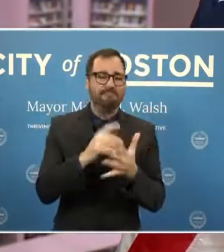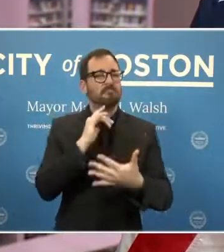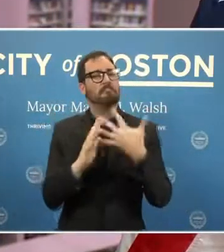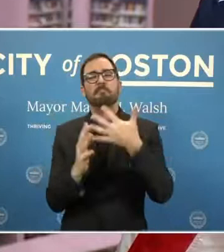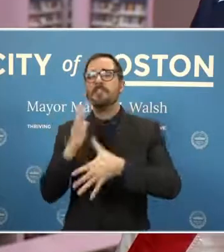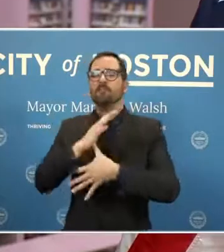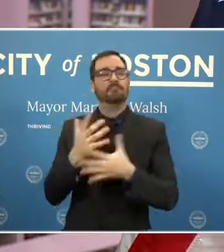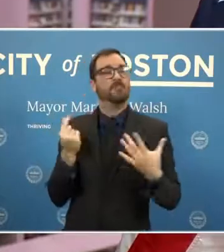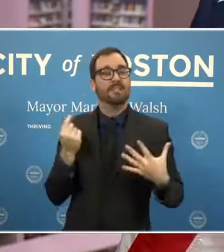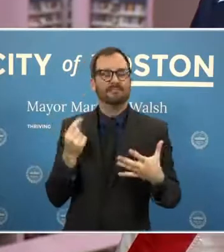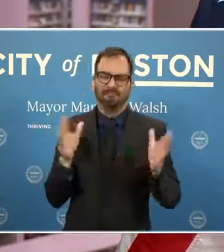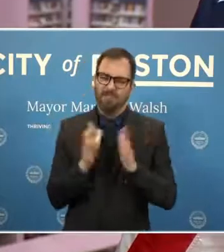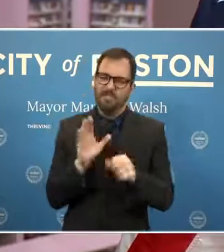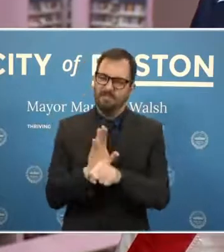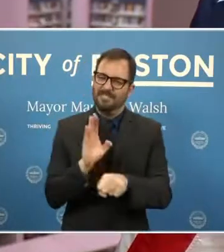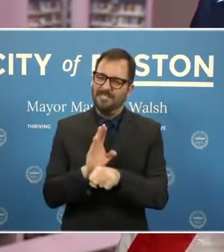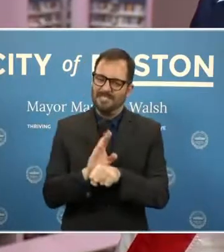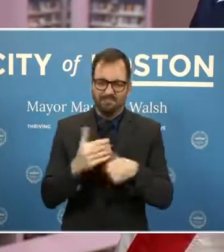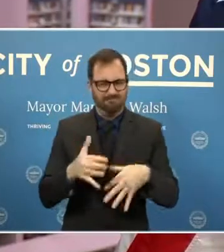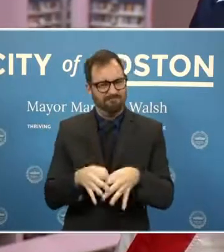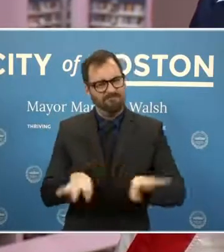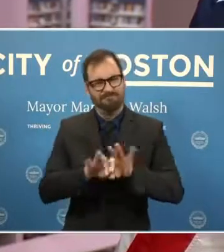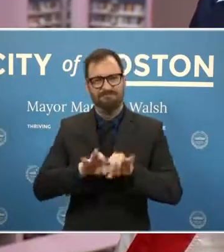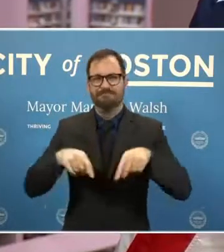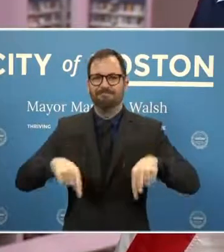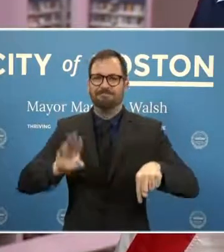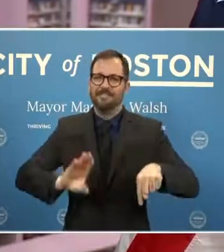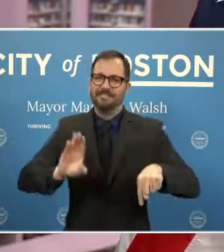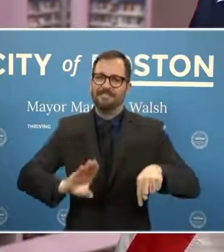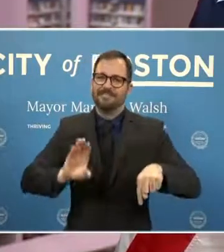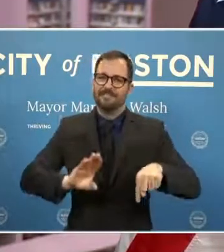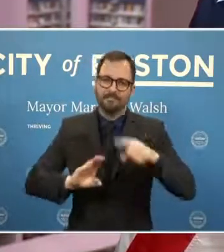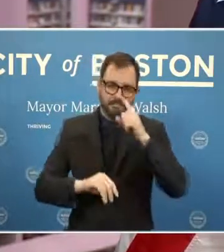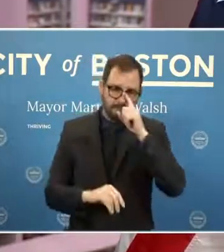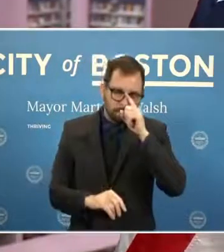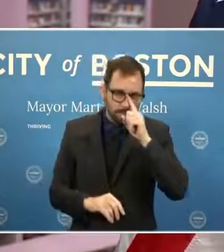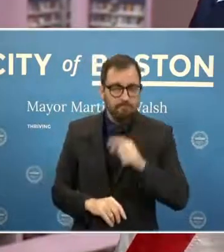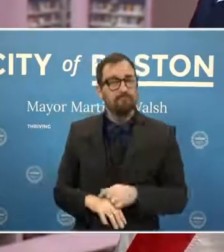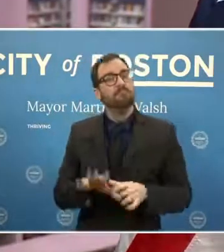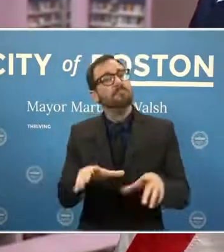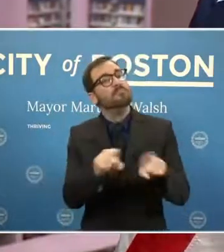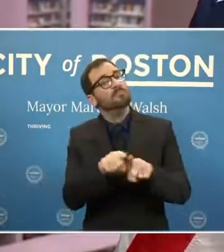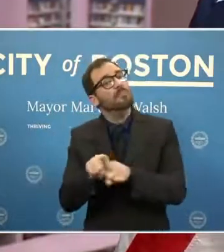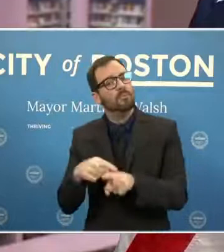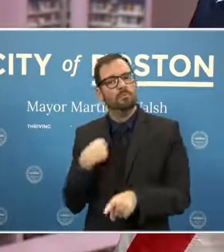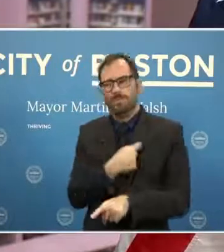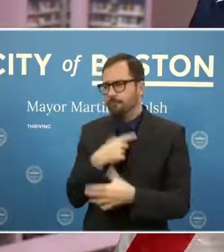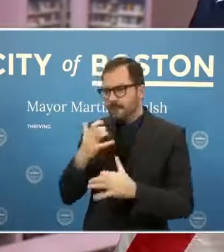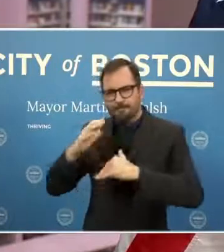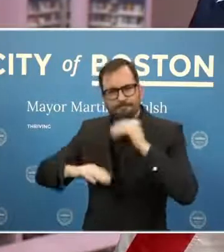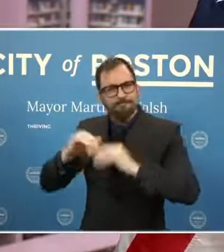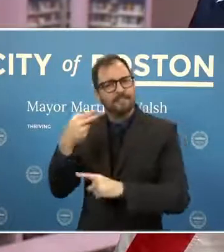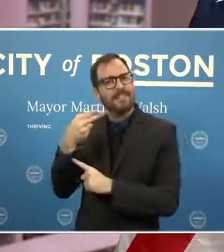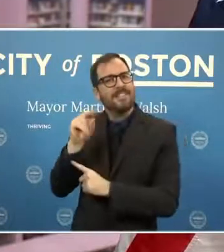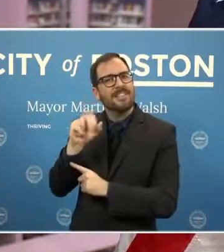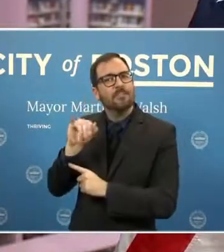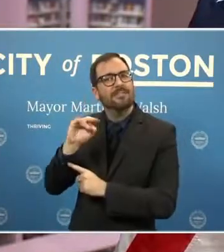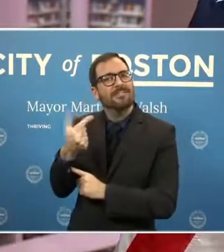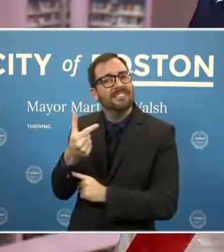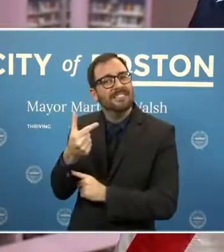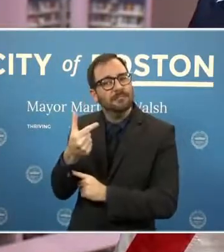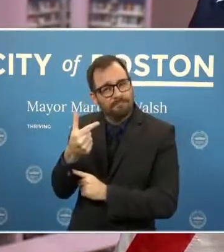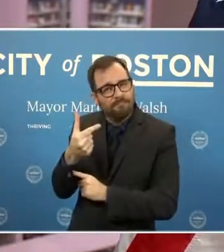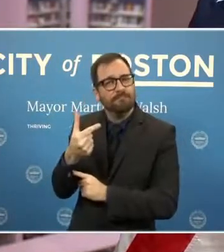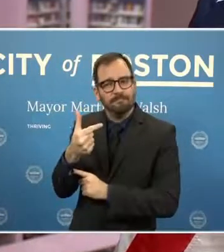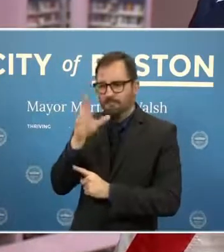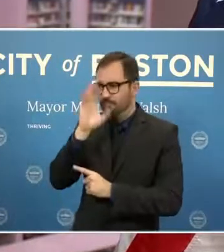We must also keep building homes for everyone. Last year, we focused on keeping people safely housed. That work continues. At